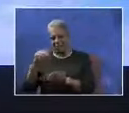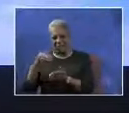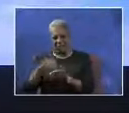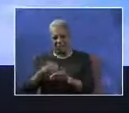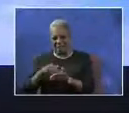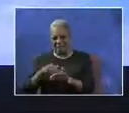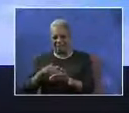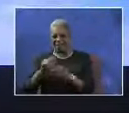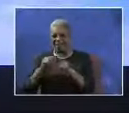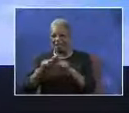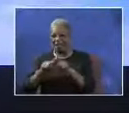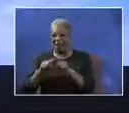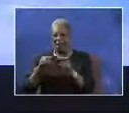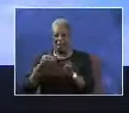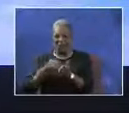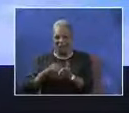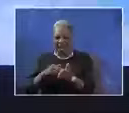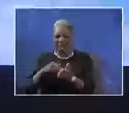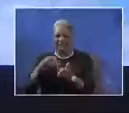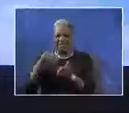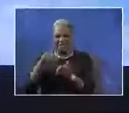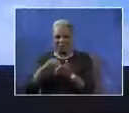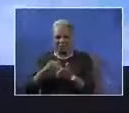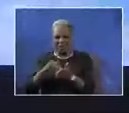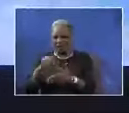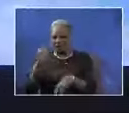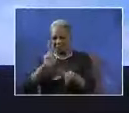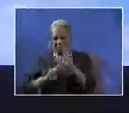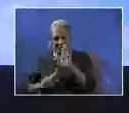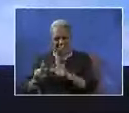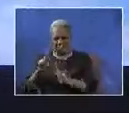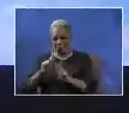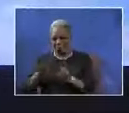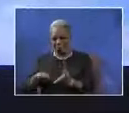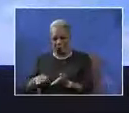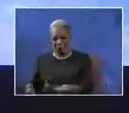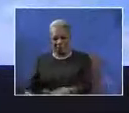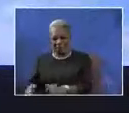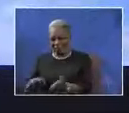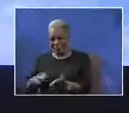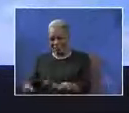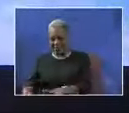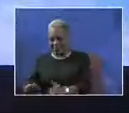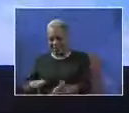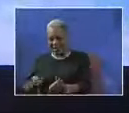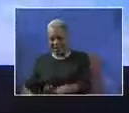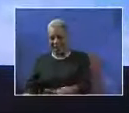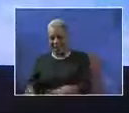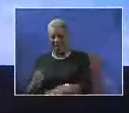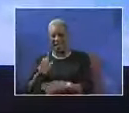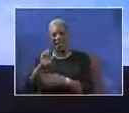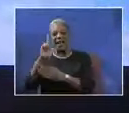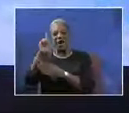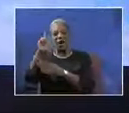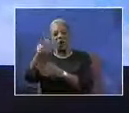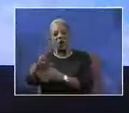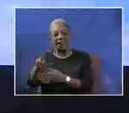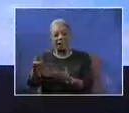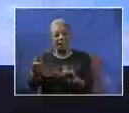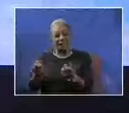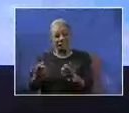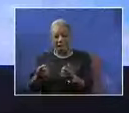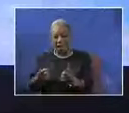thousands upon thousands of hundreds of thousands could die, which would later take place. Why would the